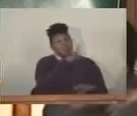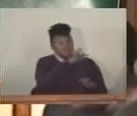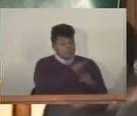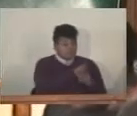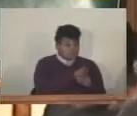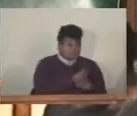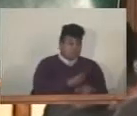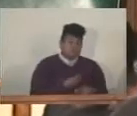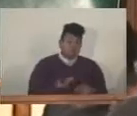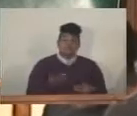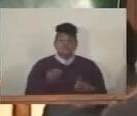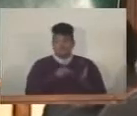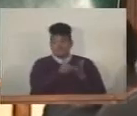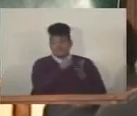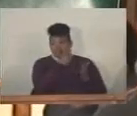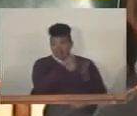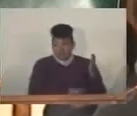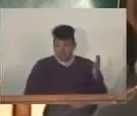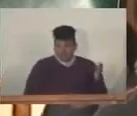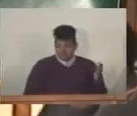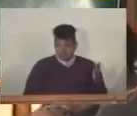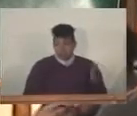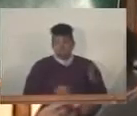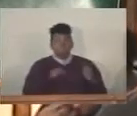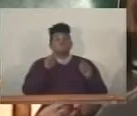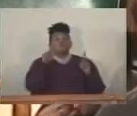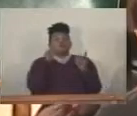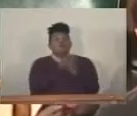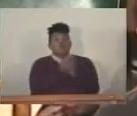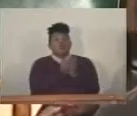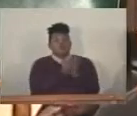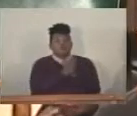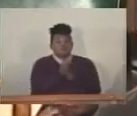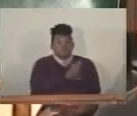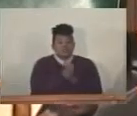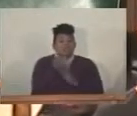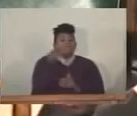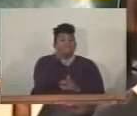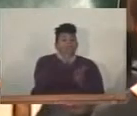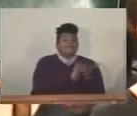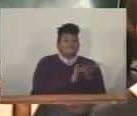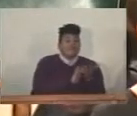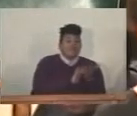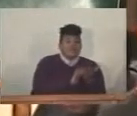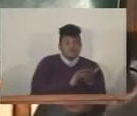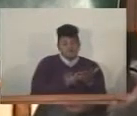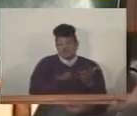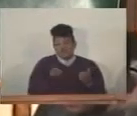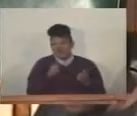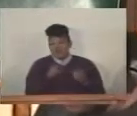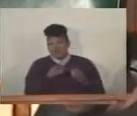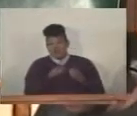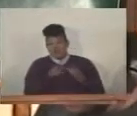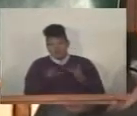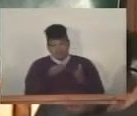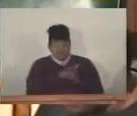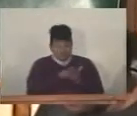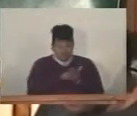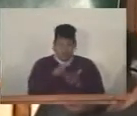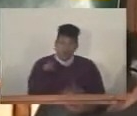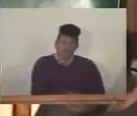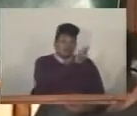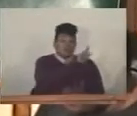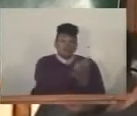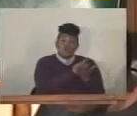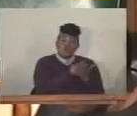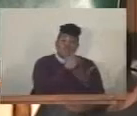for joint offences at the parish court shall be heard by the Court of Appeal. Mr. President, Clause 3 empowers a judge to